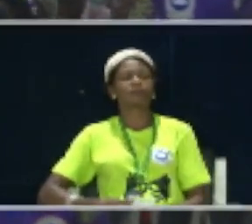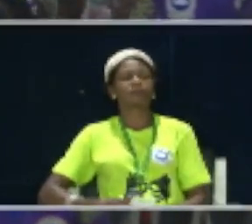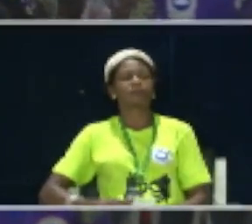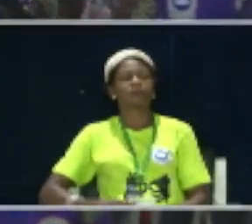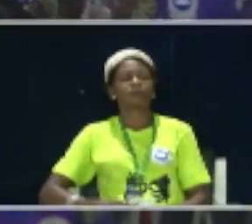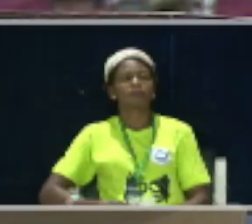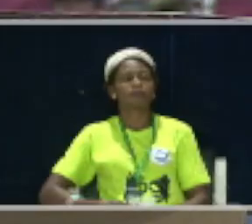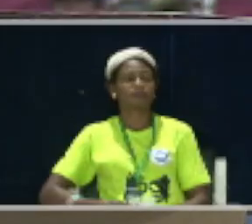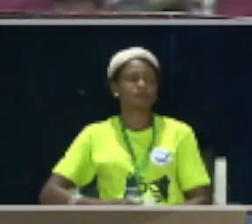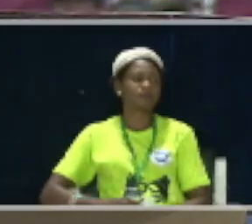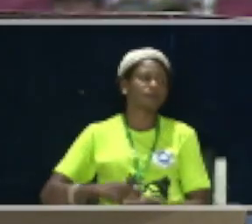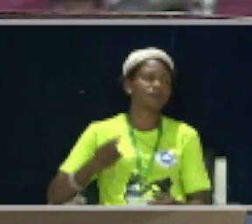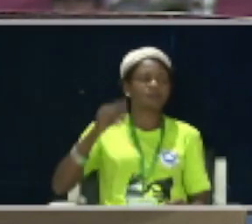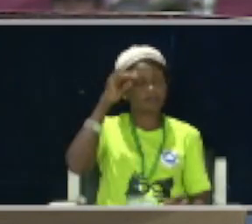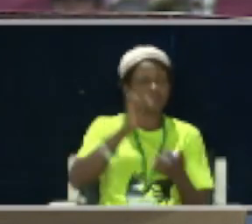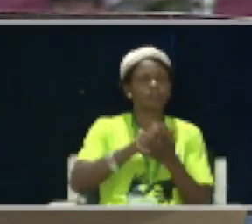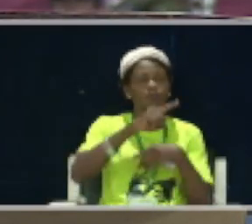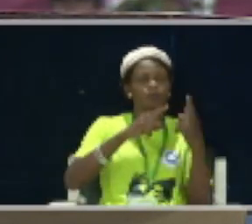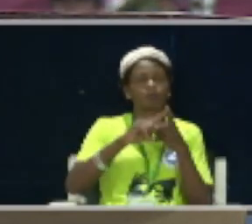The man who went to bed yesterday,